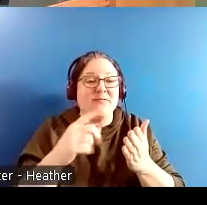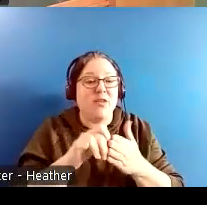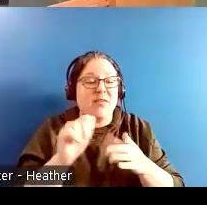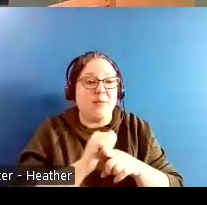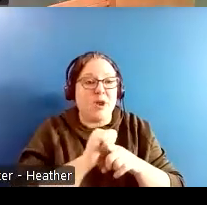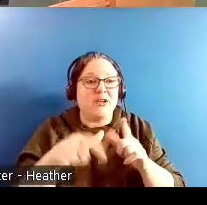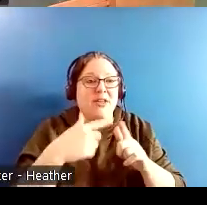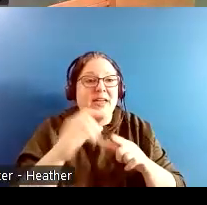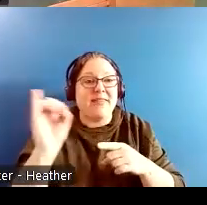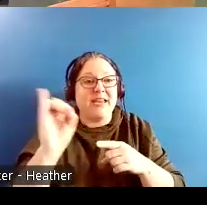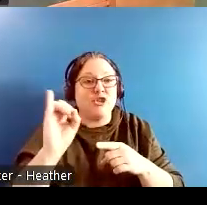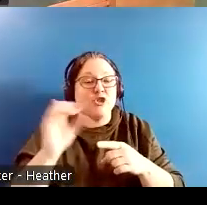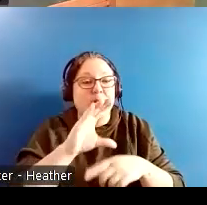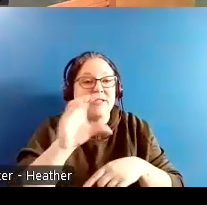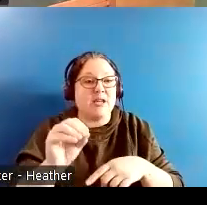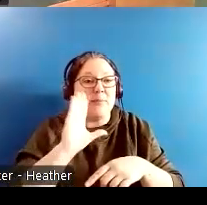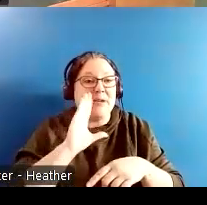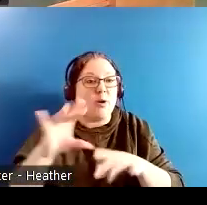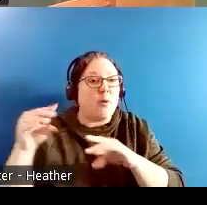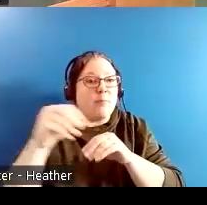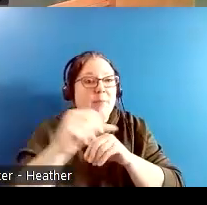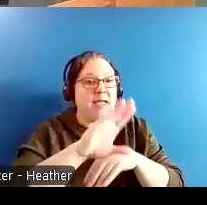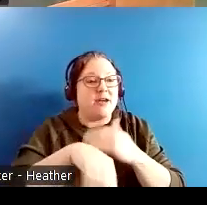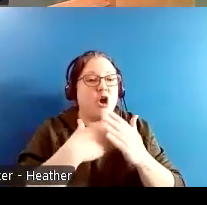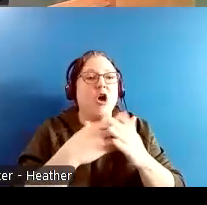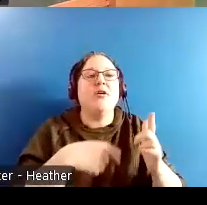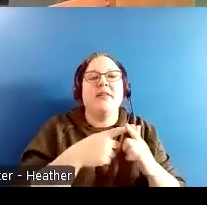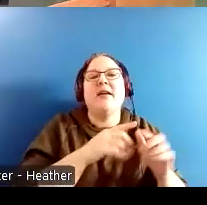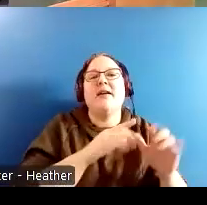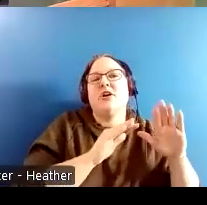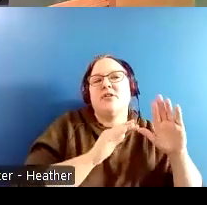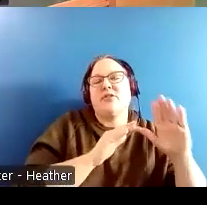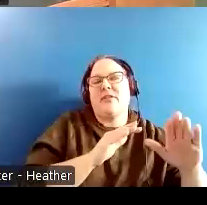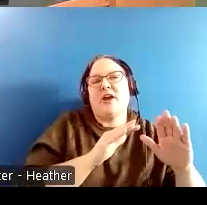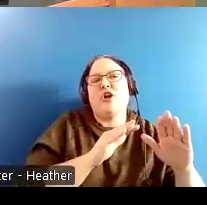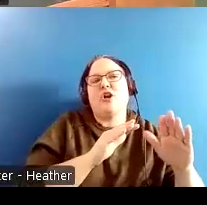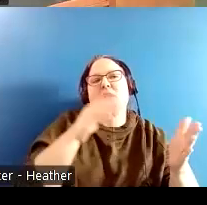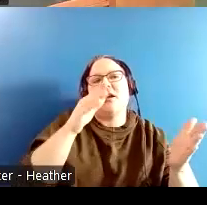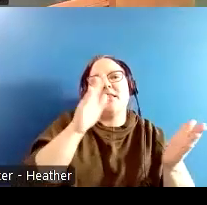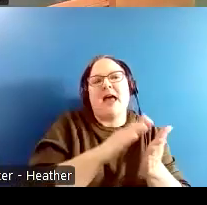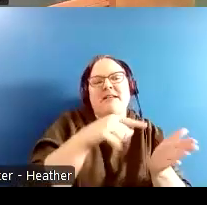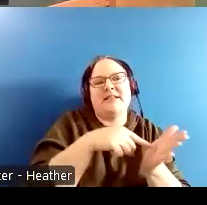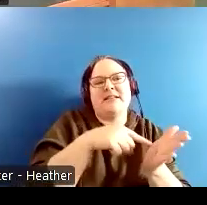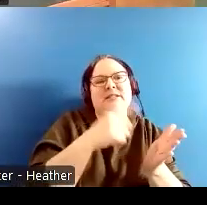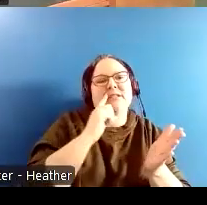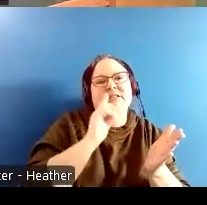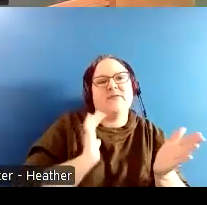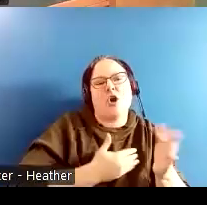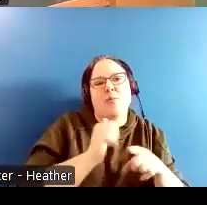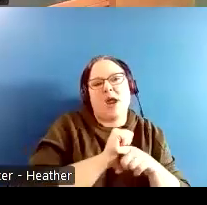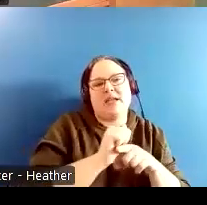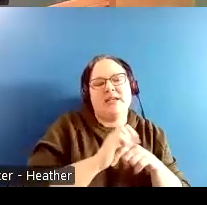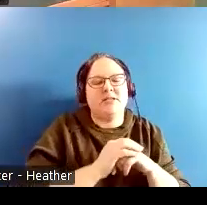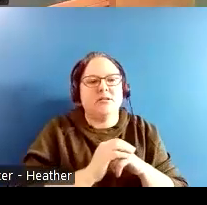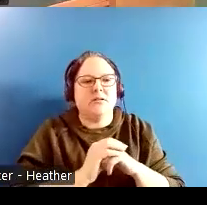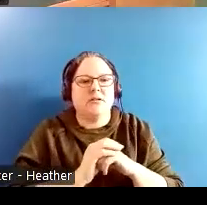picks up all the costs. This would be their savings less expenses for our practice. And this is, let